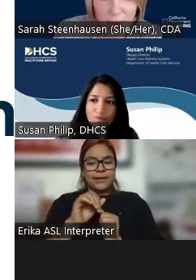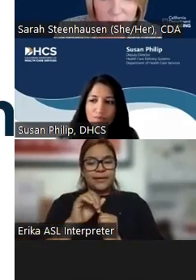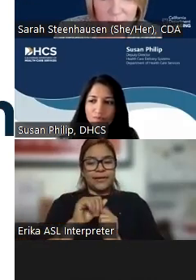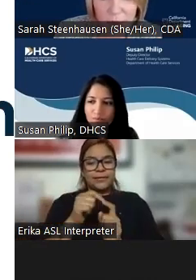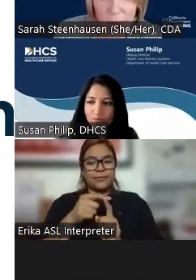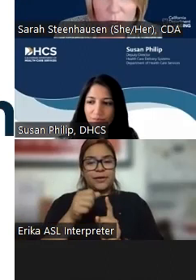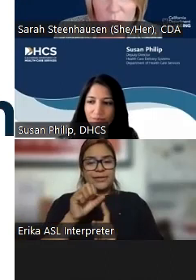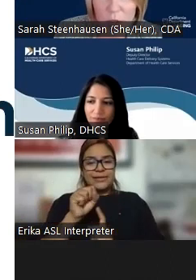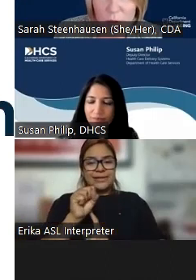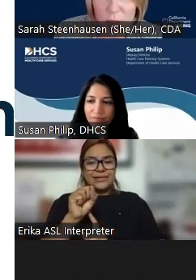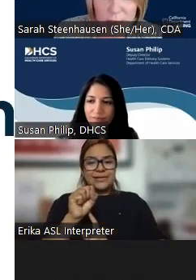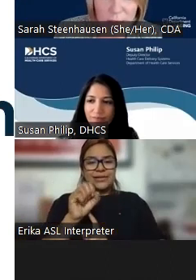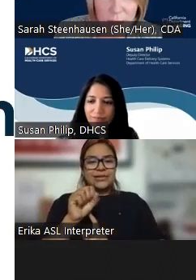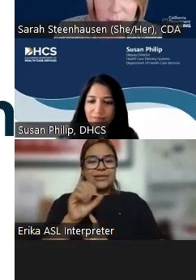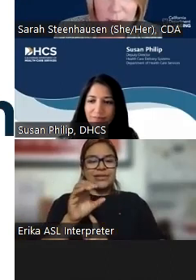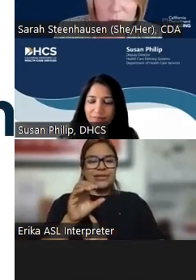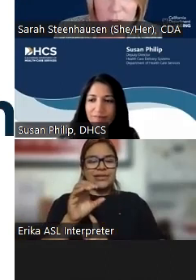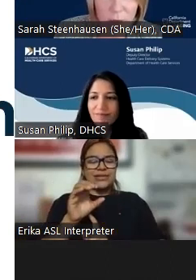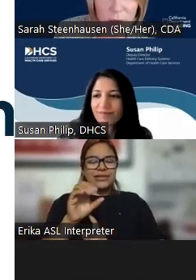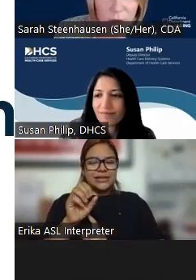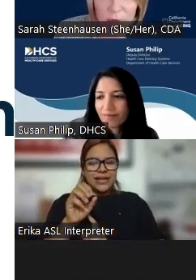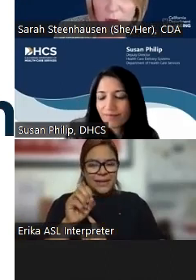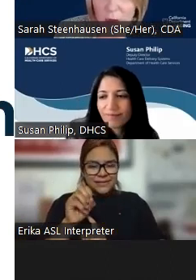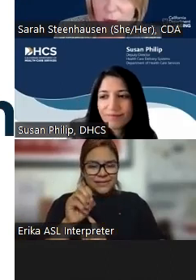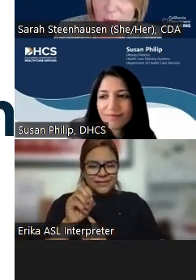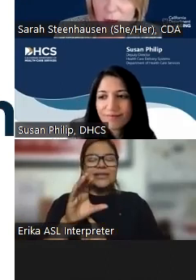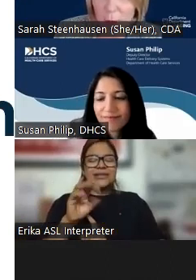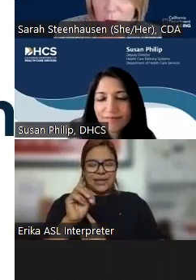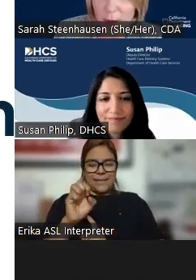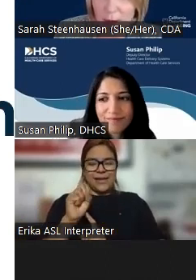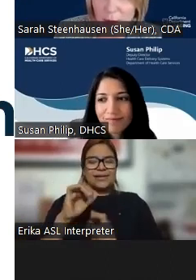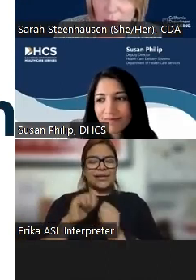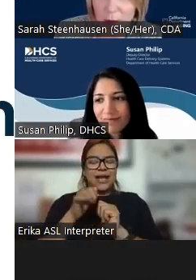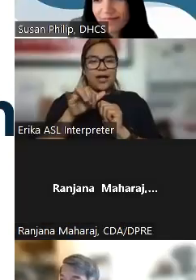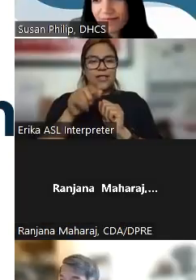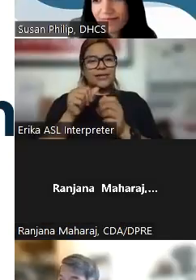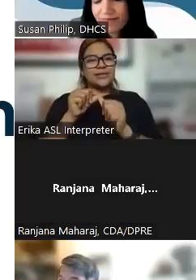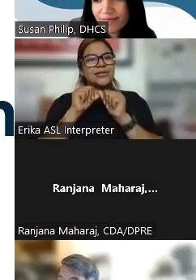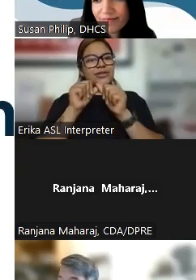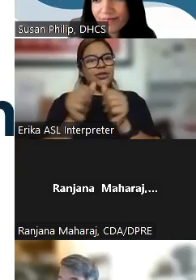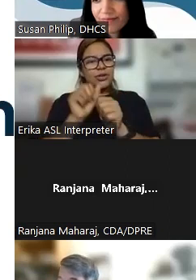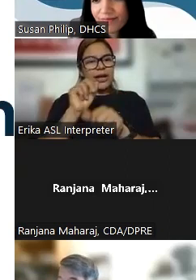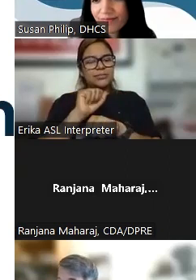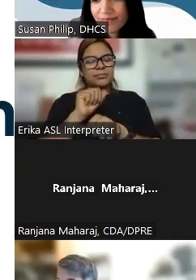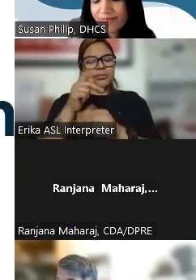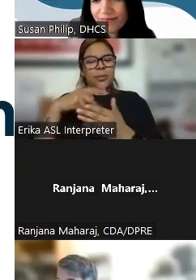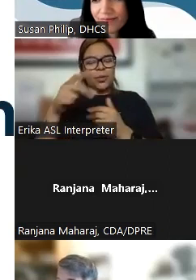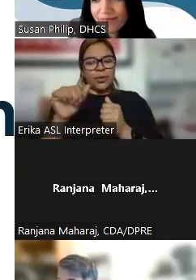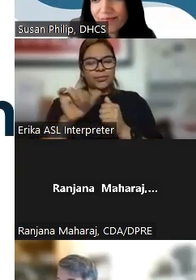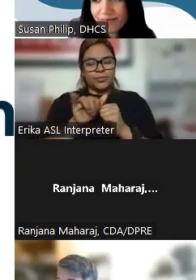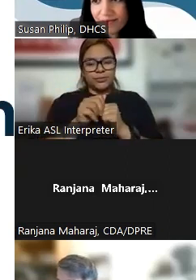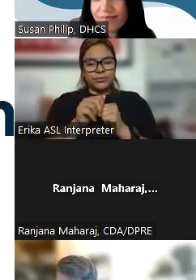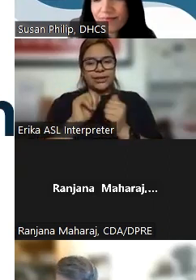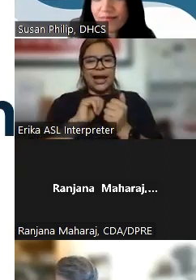of CalAIM. And so Susan is here right now to give a very brief update on where that effort is, since it also